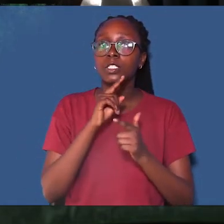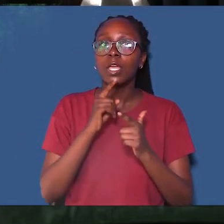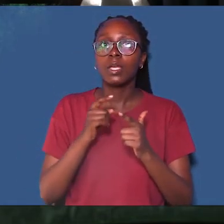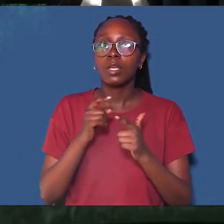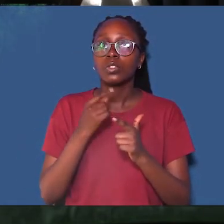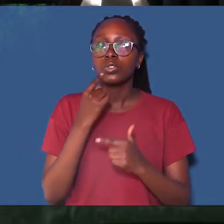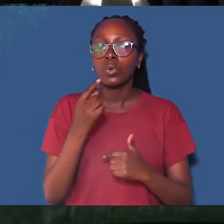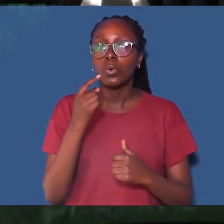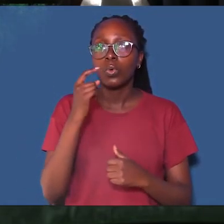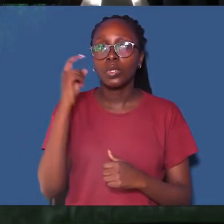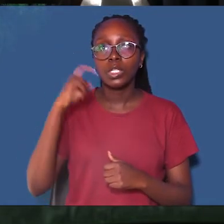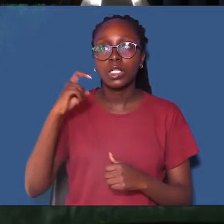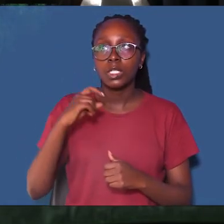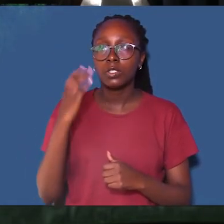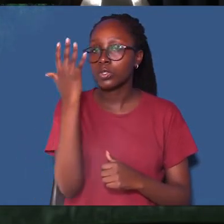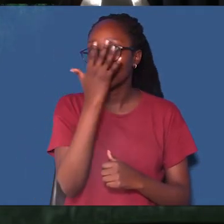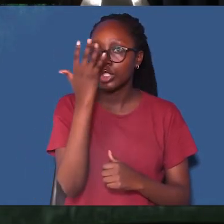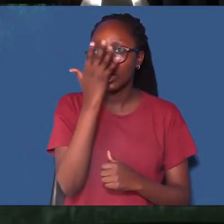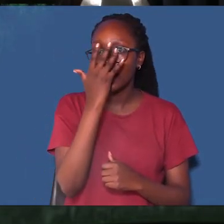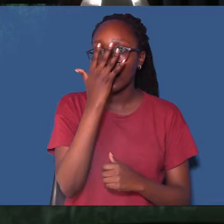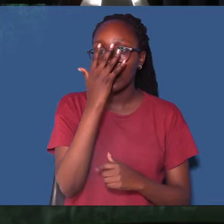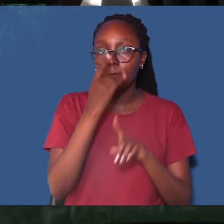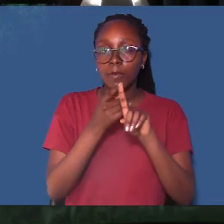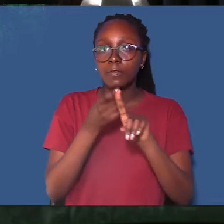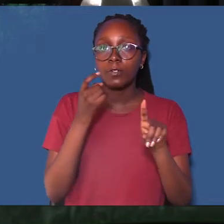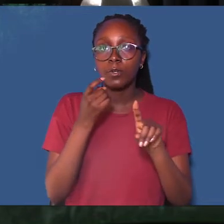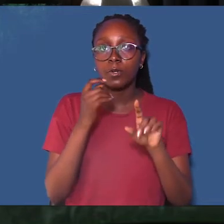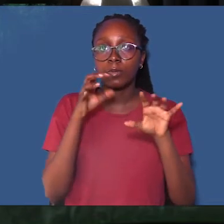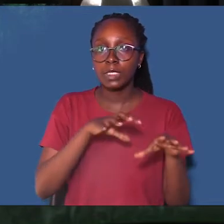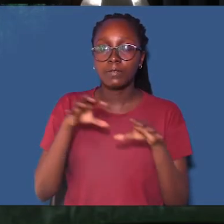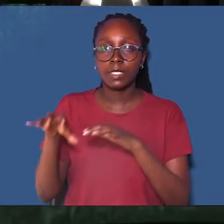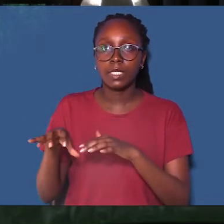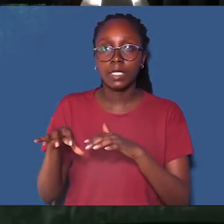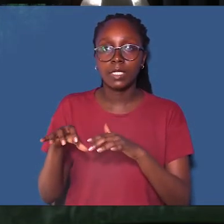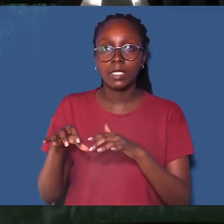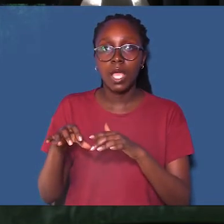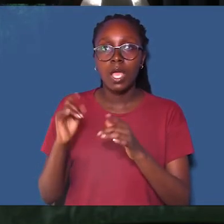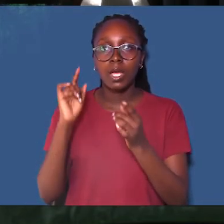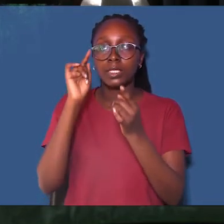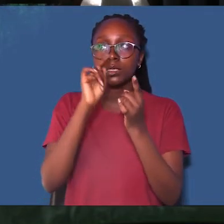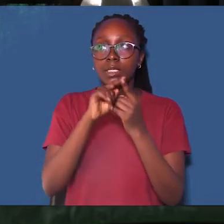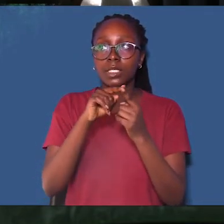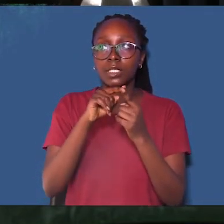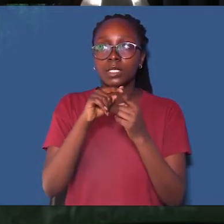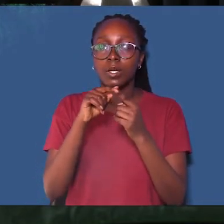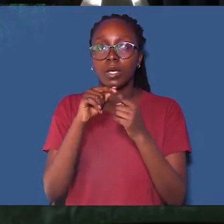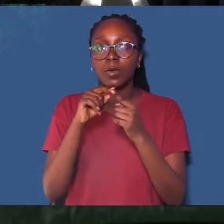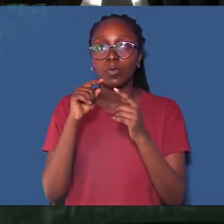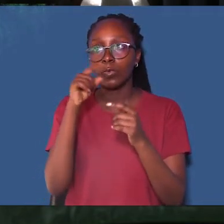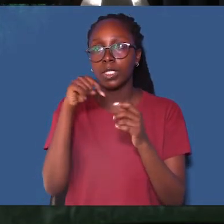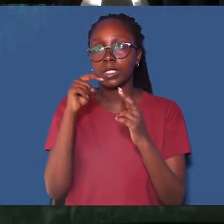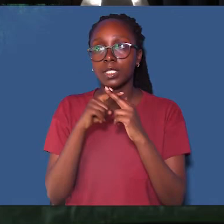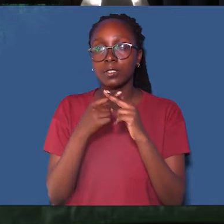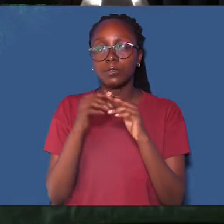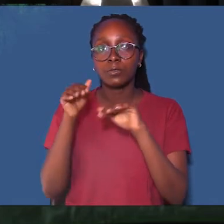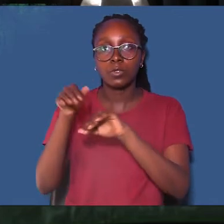not shy away from suffering as long as we are following Christ.